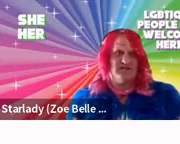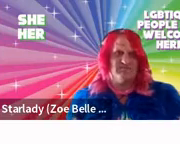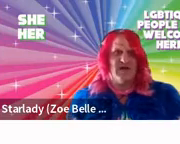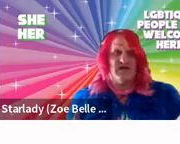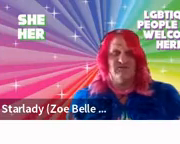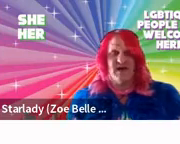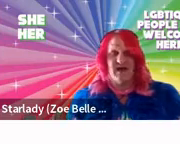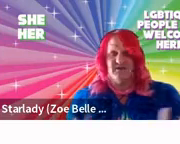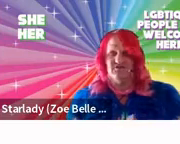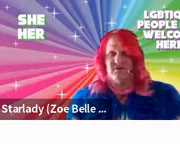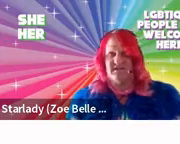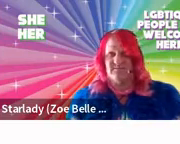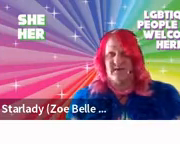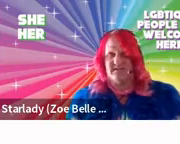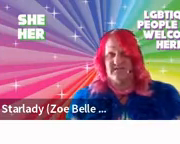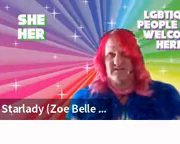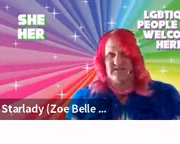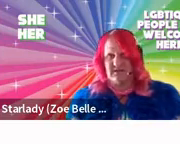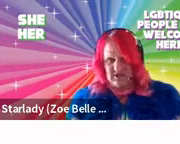terms trans man,